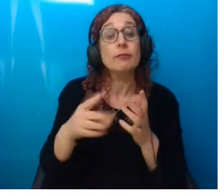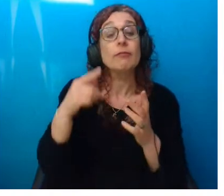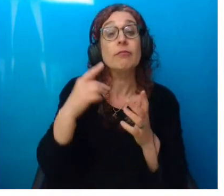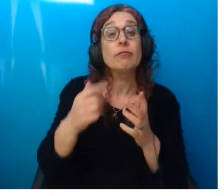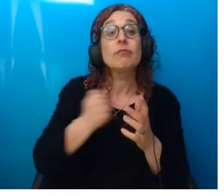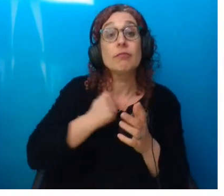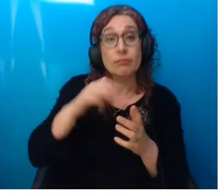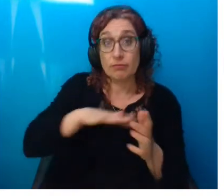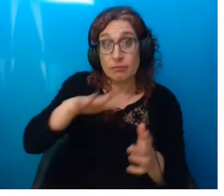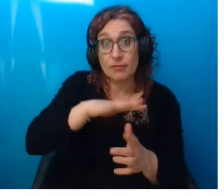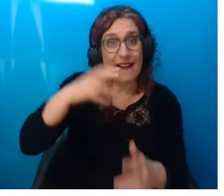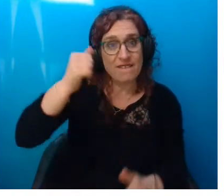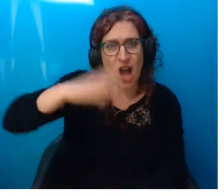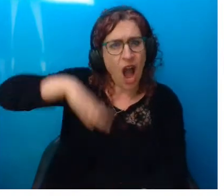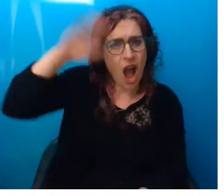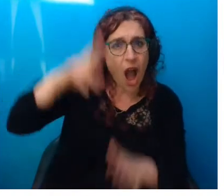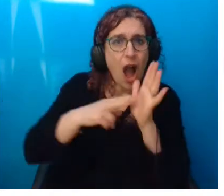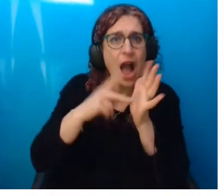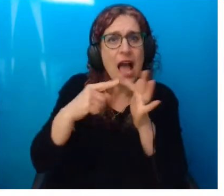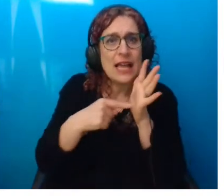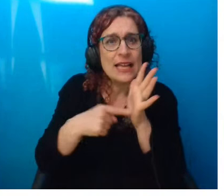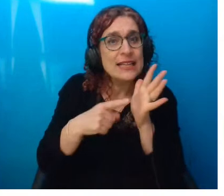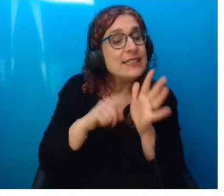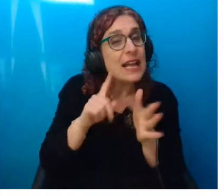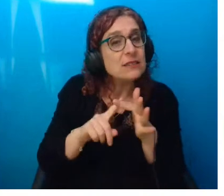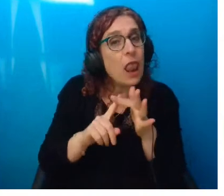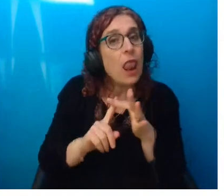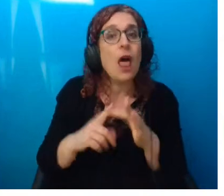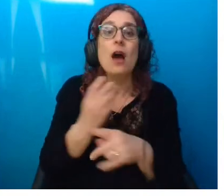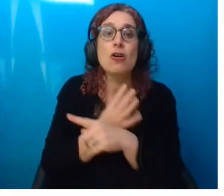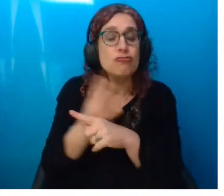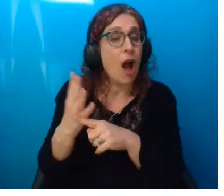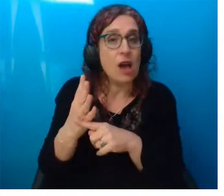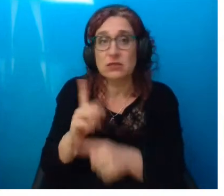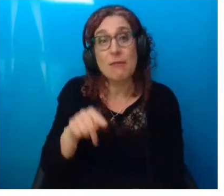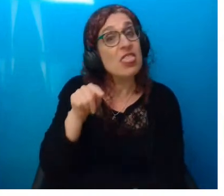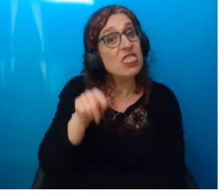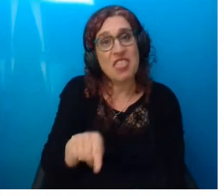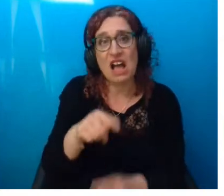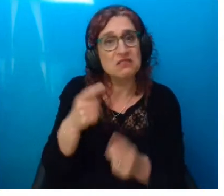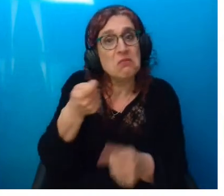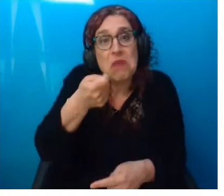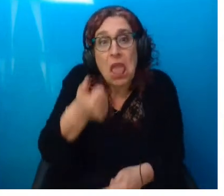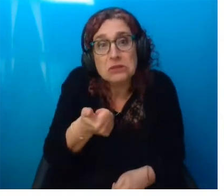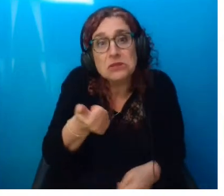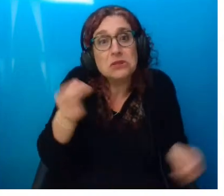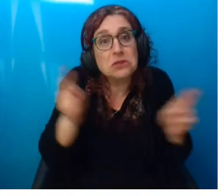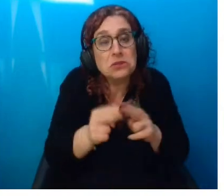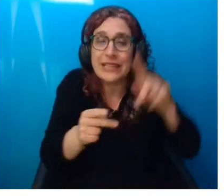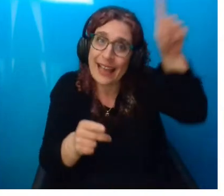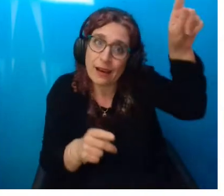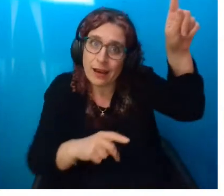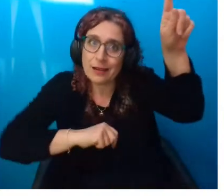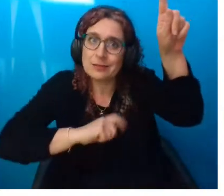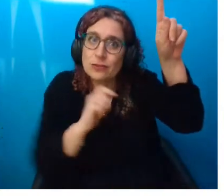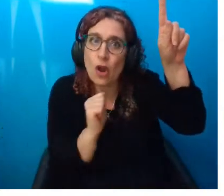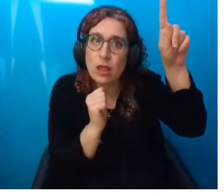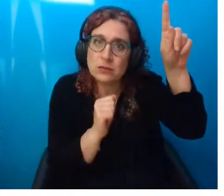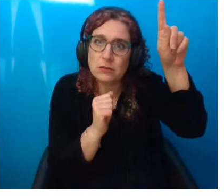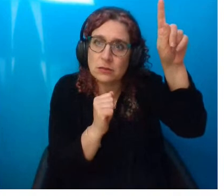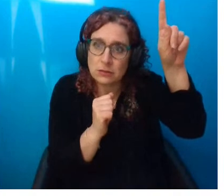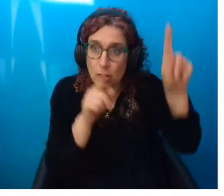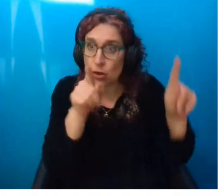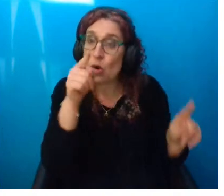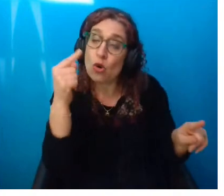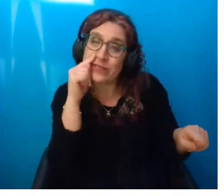pollen counts, whereas they don't get such high levels of nettle counts in Scotland. So the chart is different